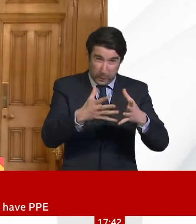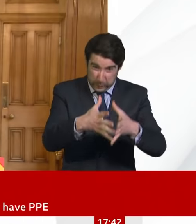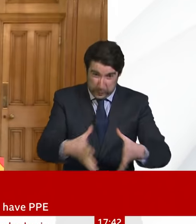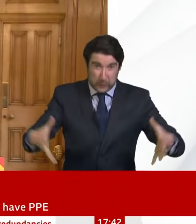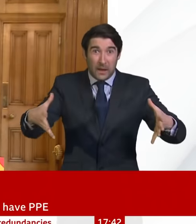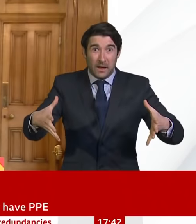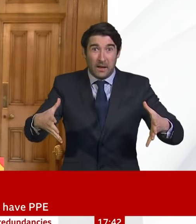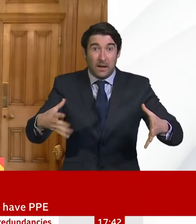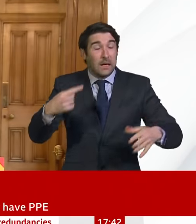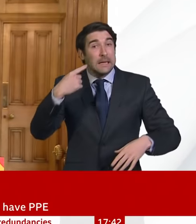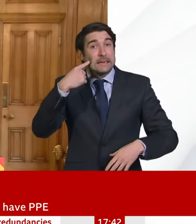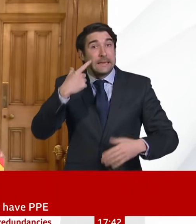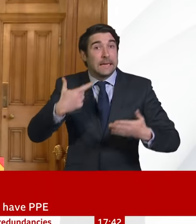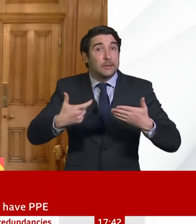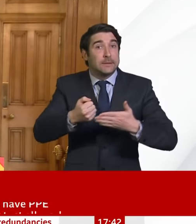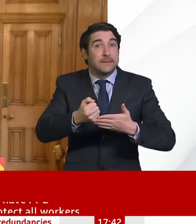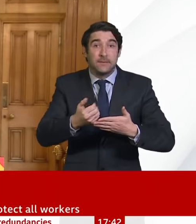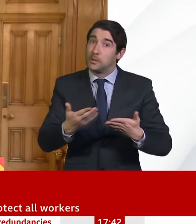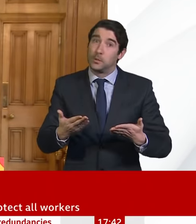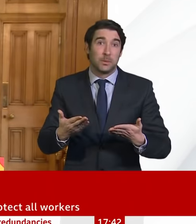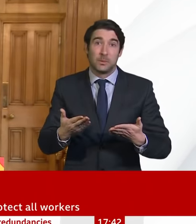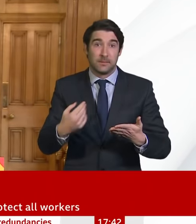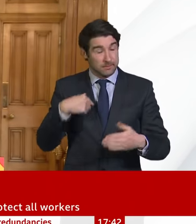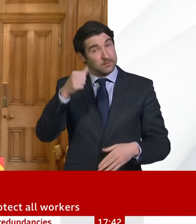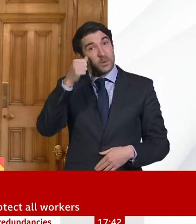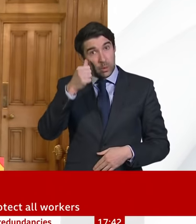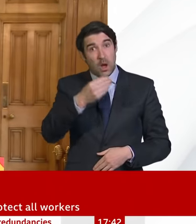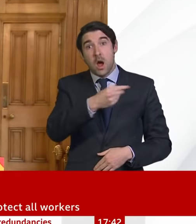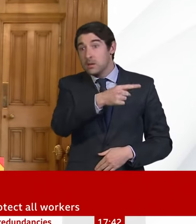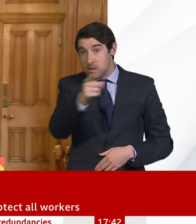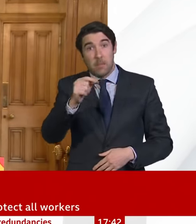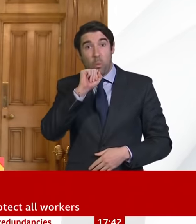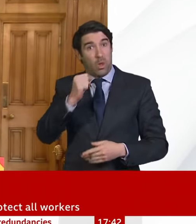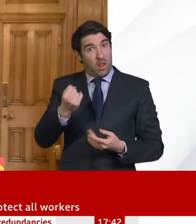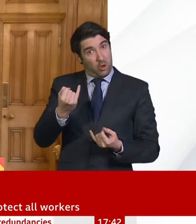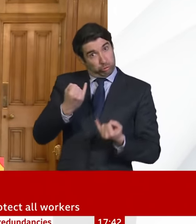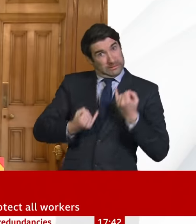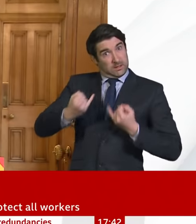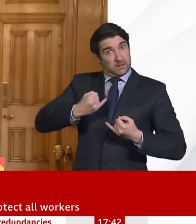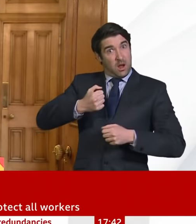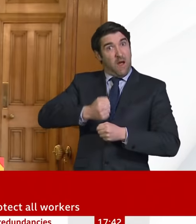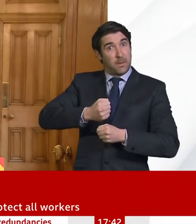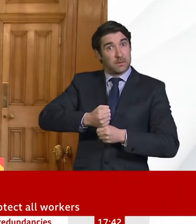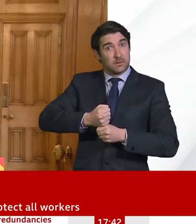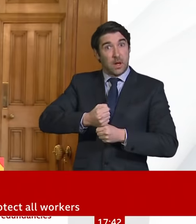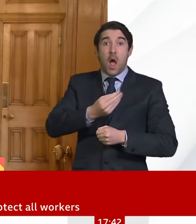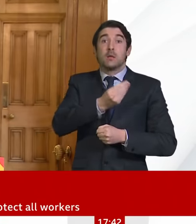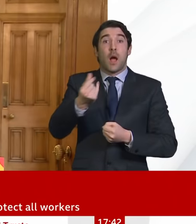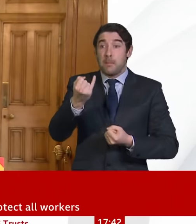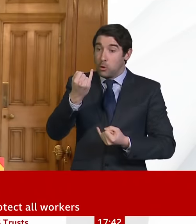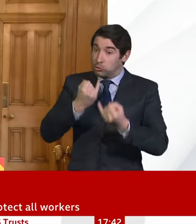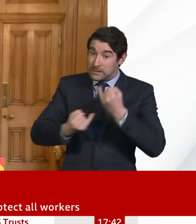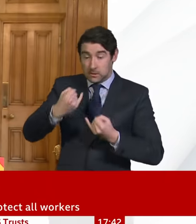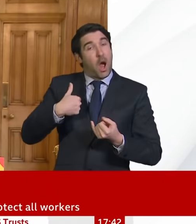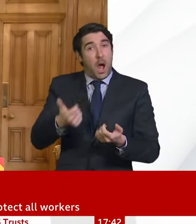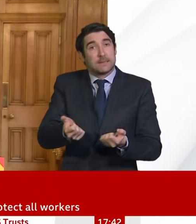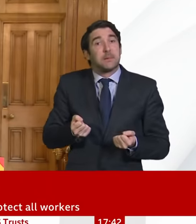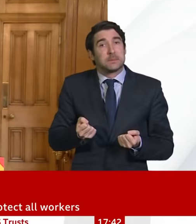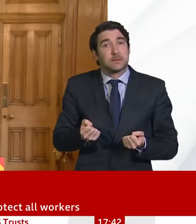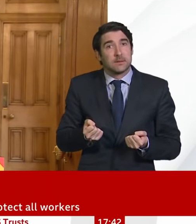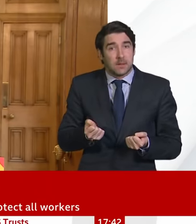in the road and criticisms made, and some of them will be justified. And I return from illness more determined